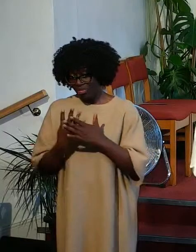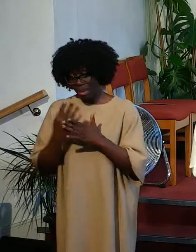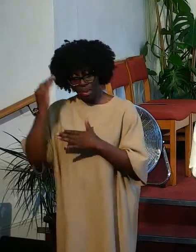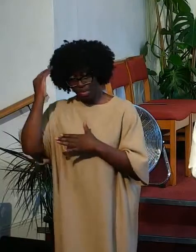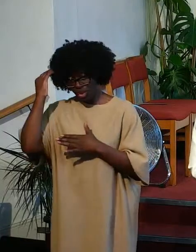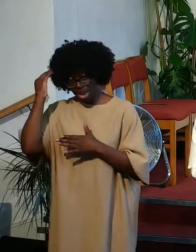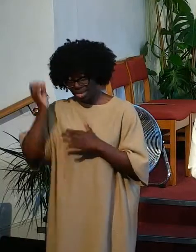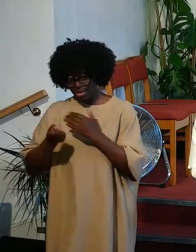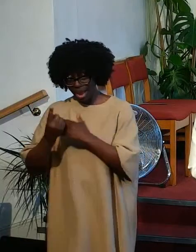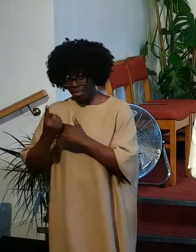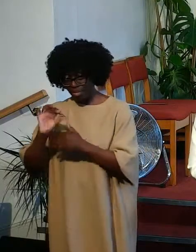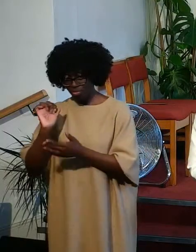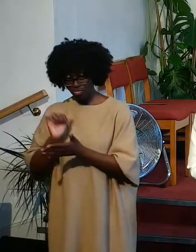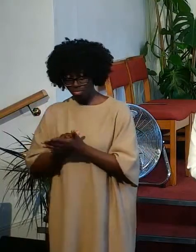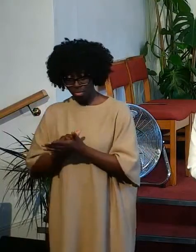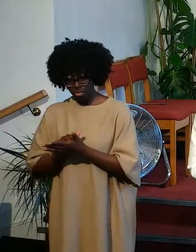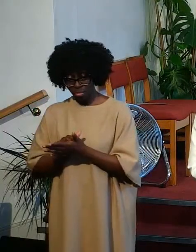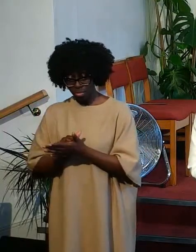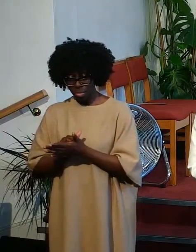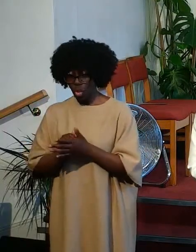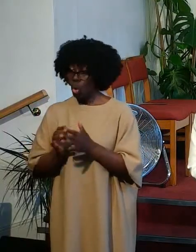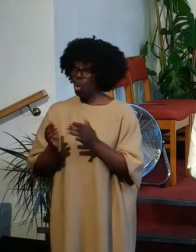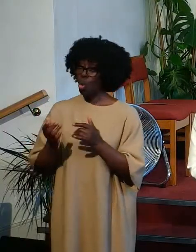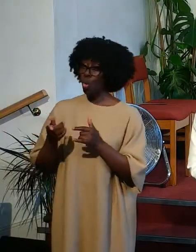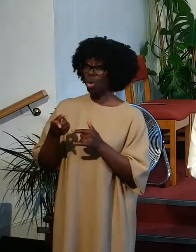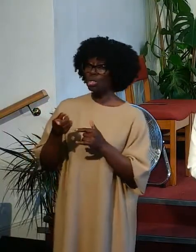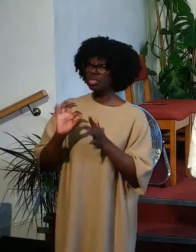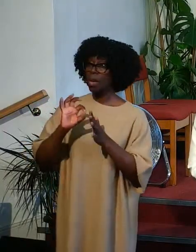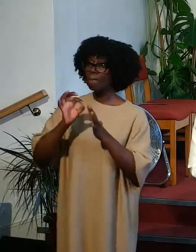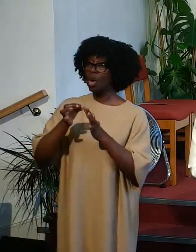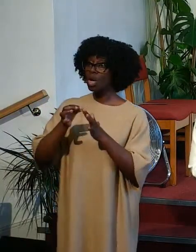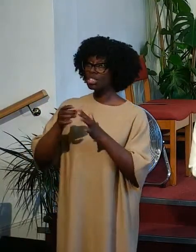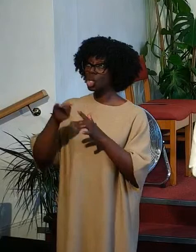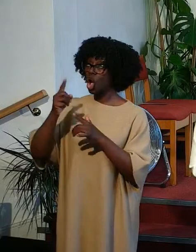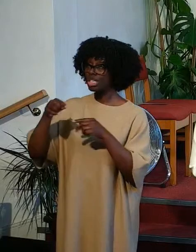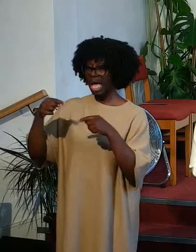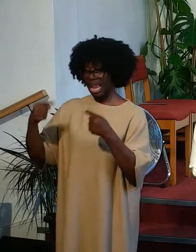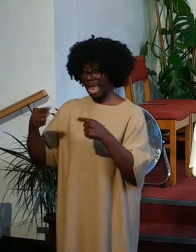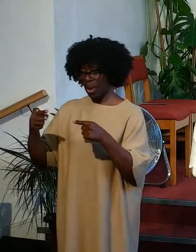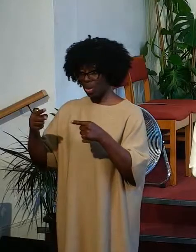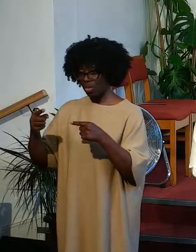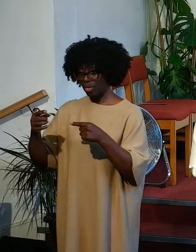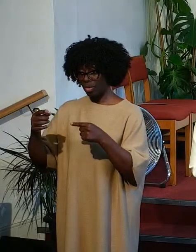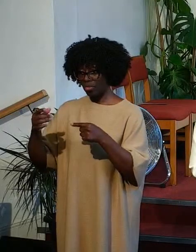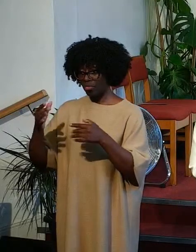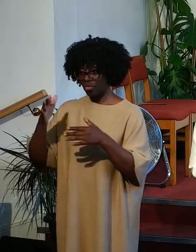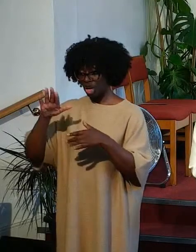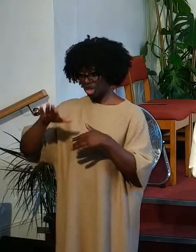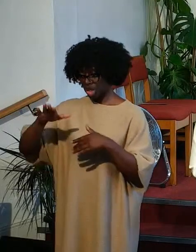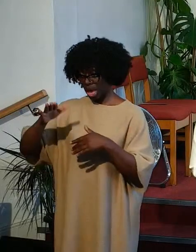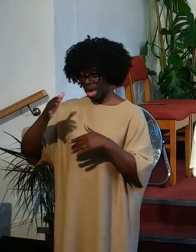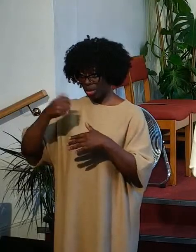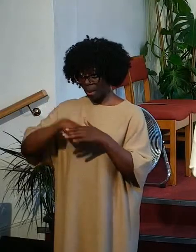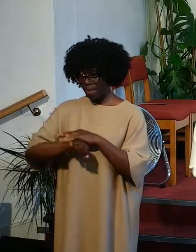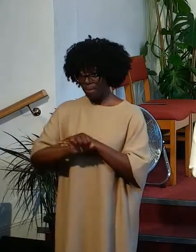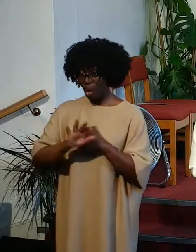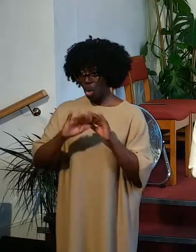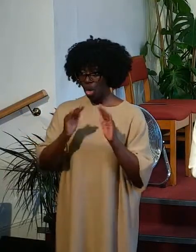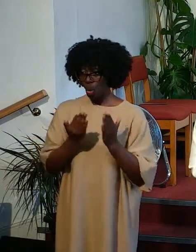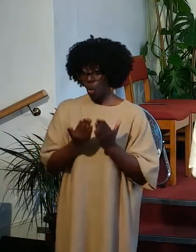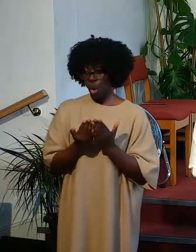why my point here about God allowing someone to come into the world with that. And that's backed up back